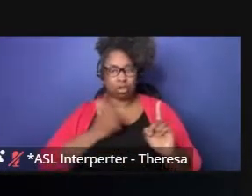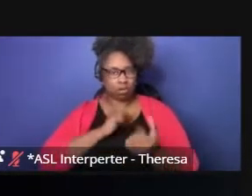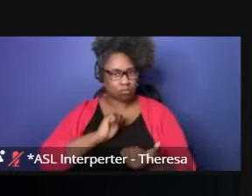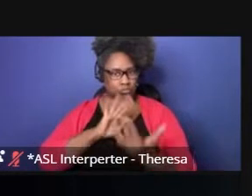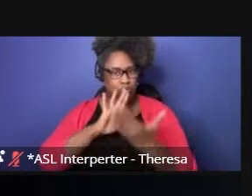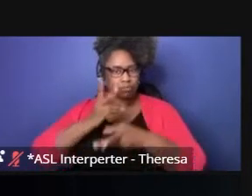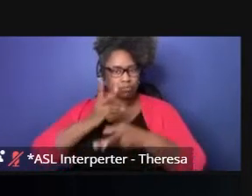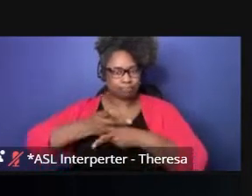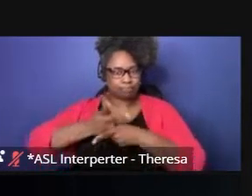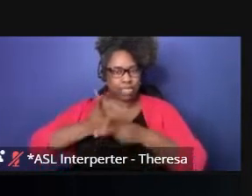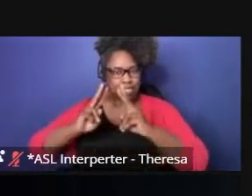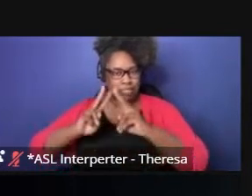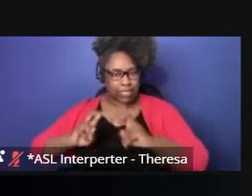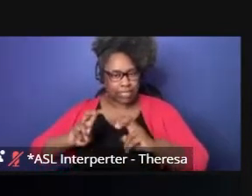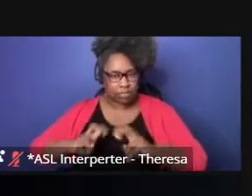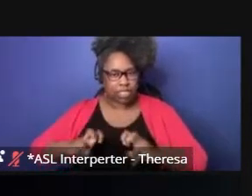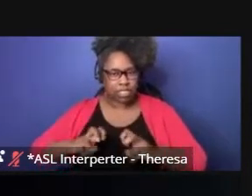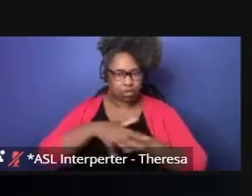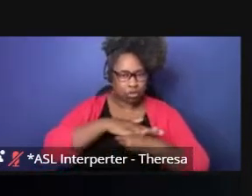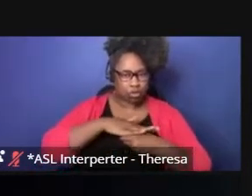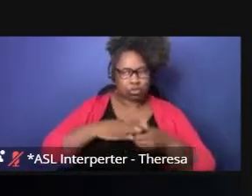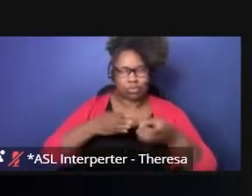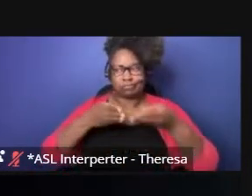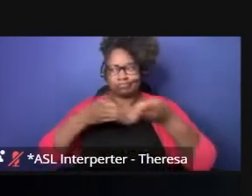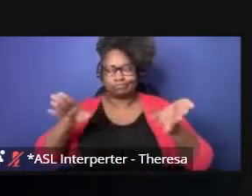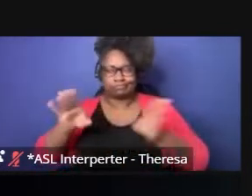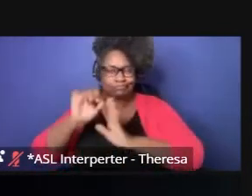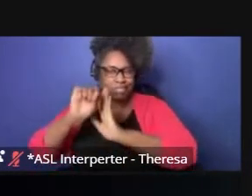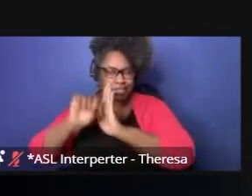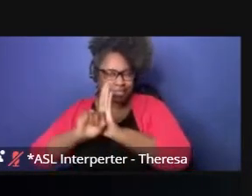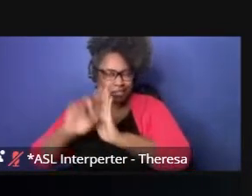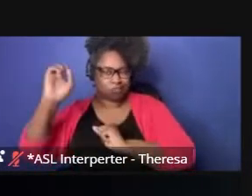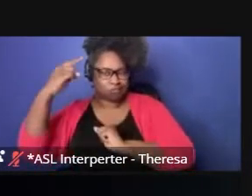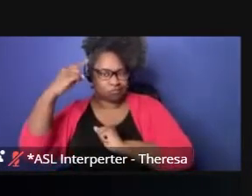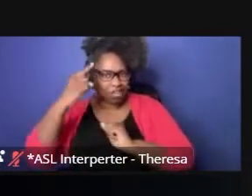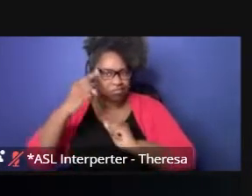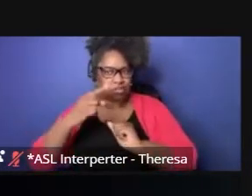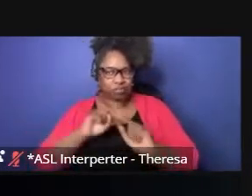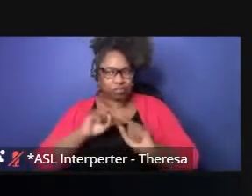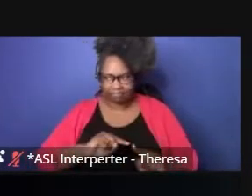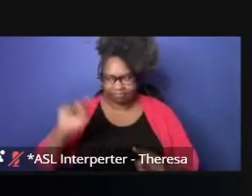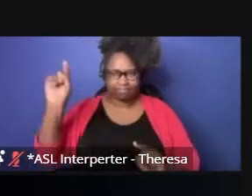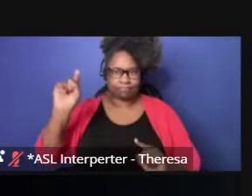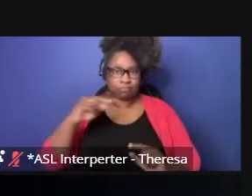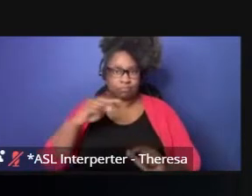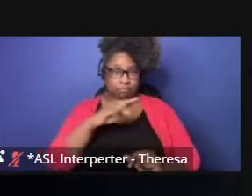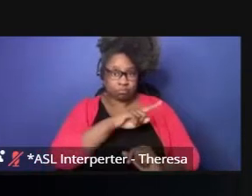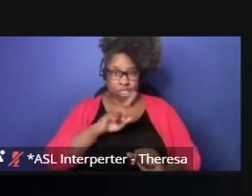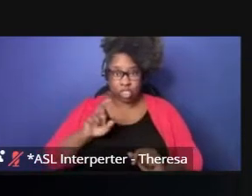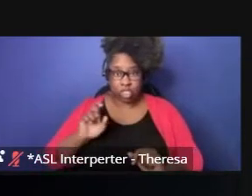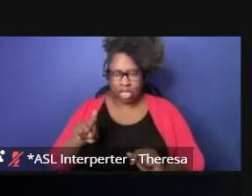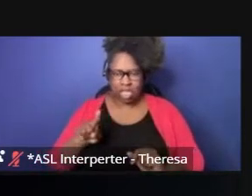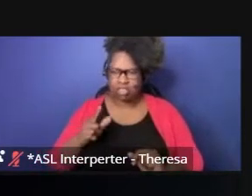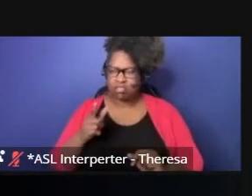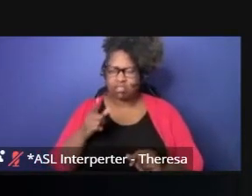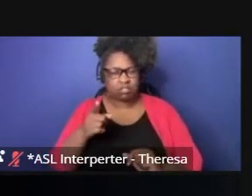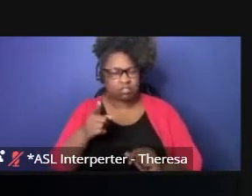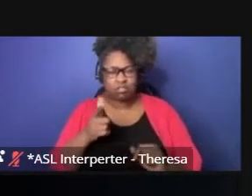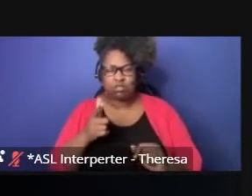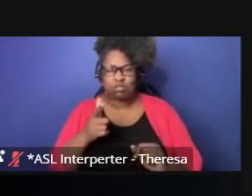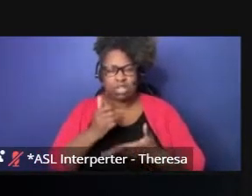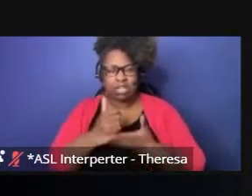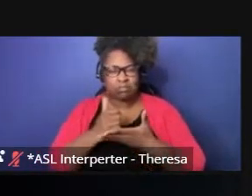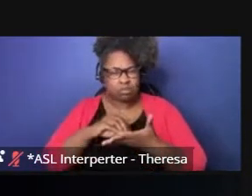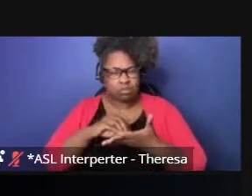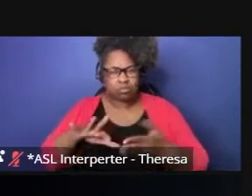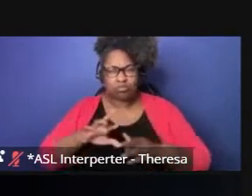locally, but statewide and federally. You can see in there talking about, are we really preparing our students for the real world with these assessments, or are we just